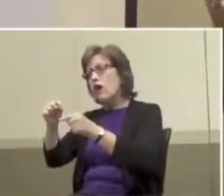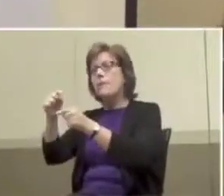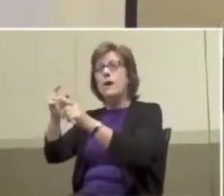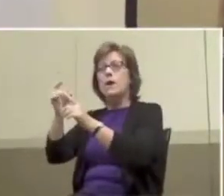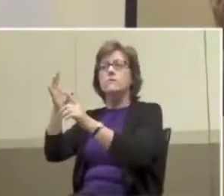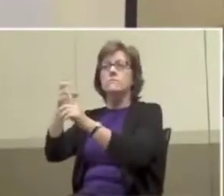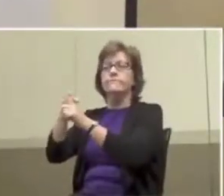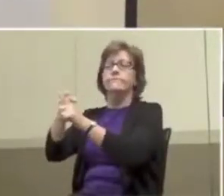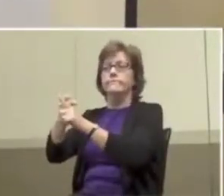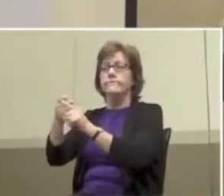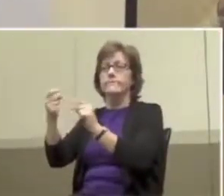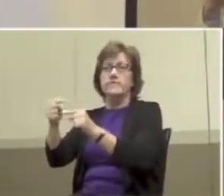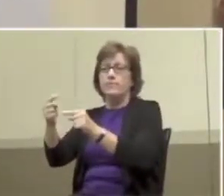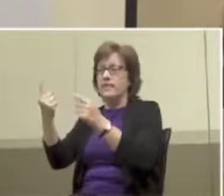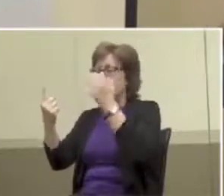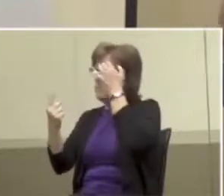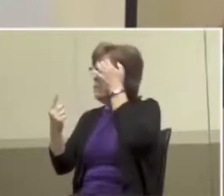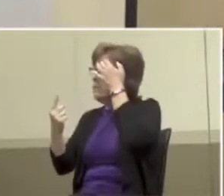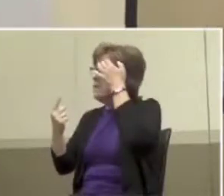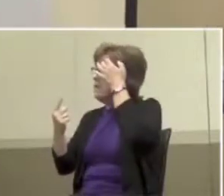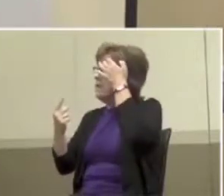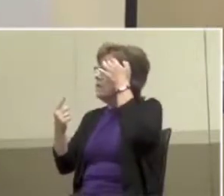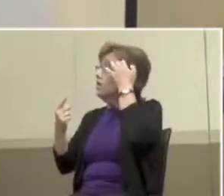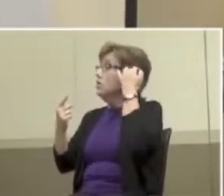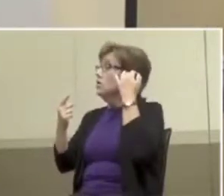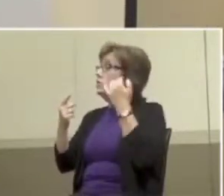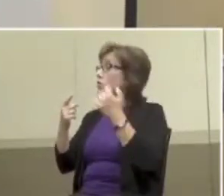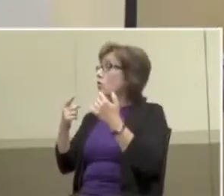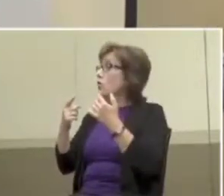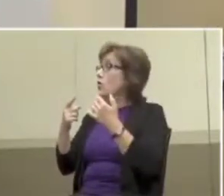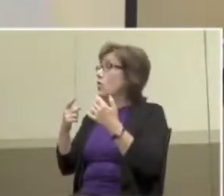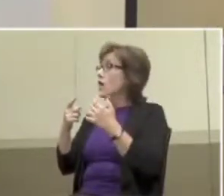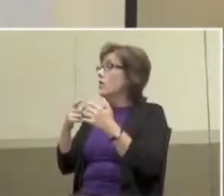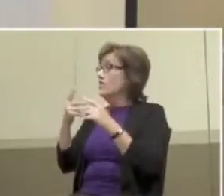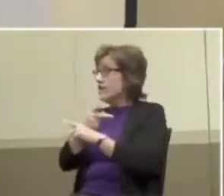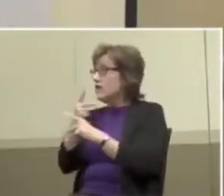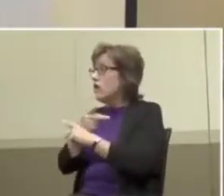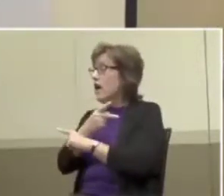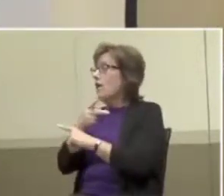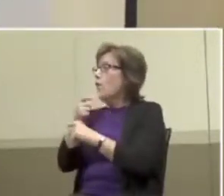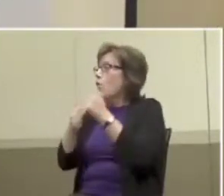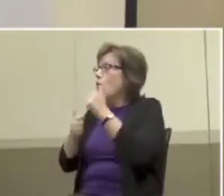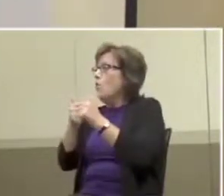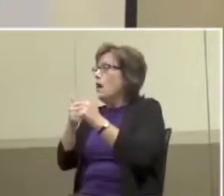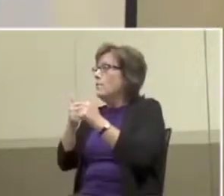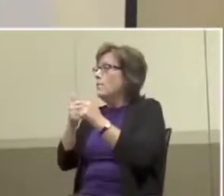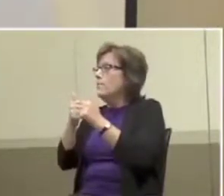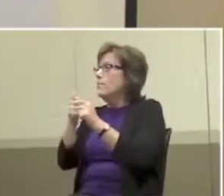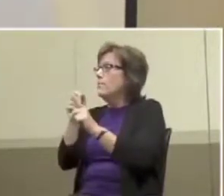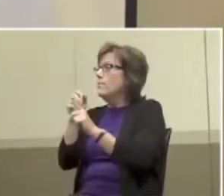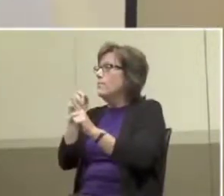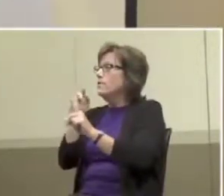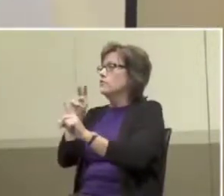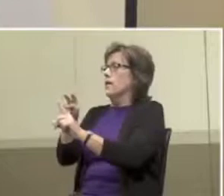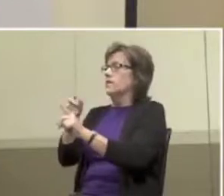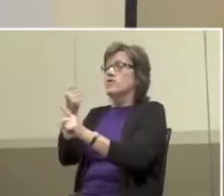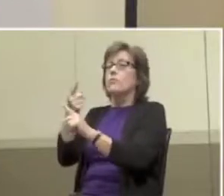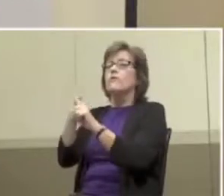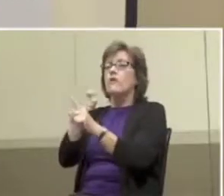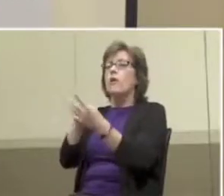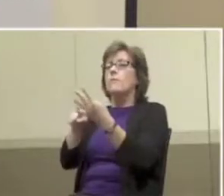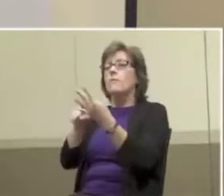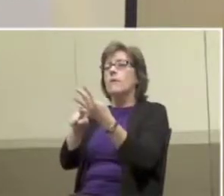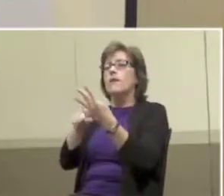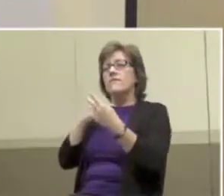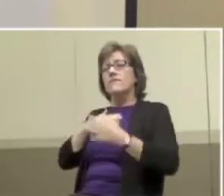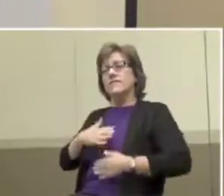then I want you to think about what perspectives somebody from that perspective would do to approach behavior. So